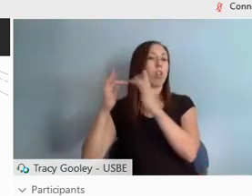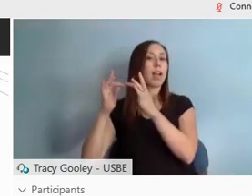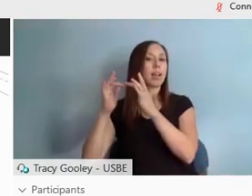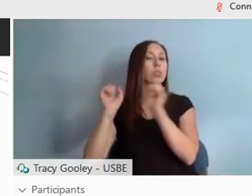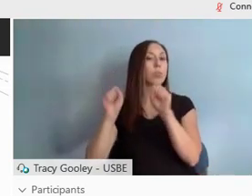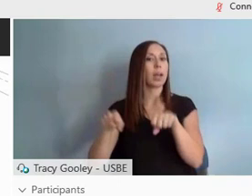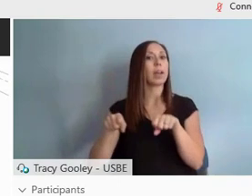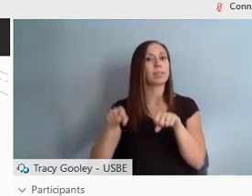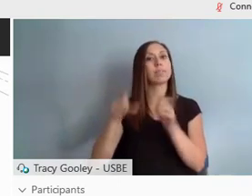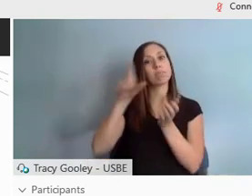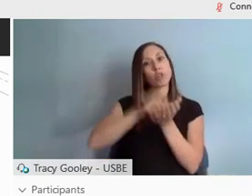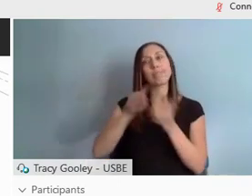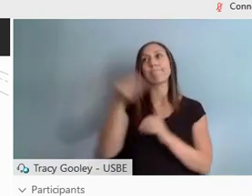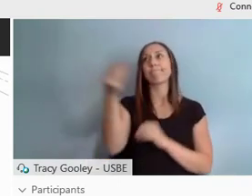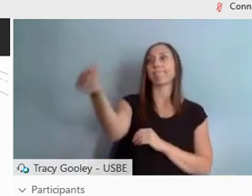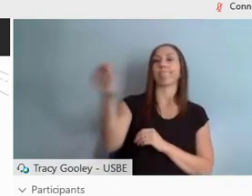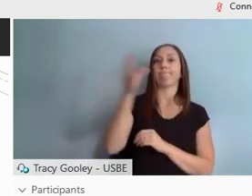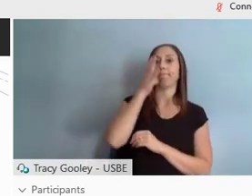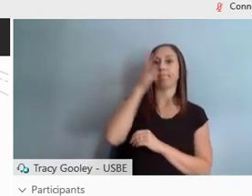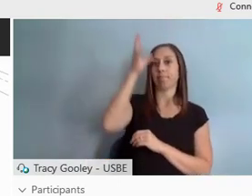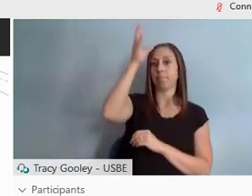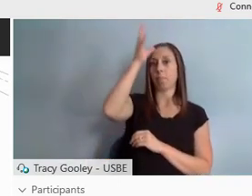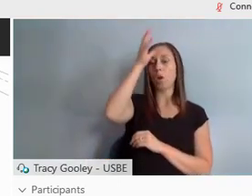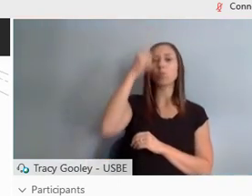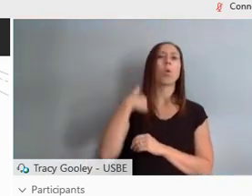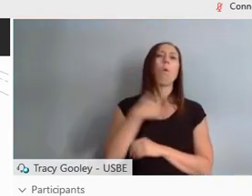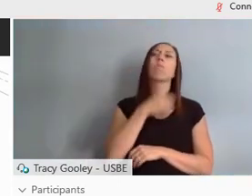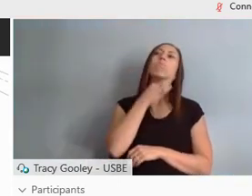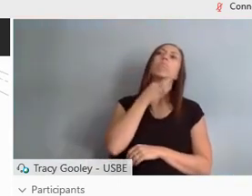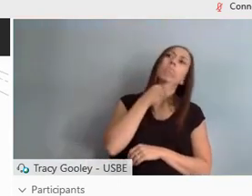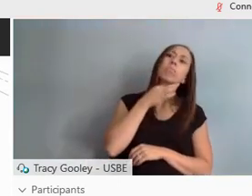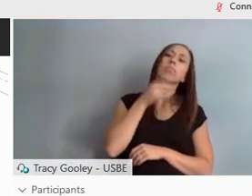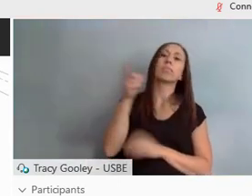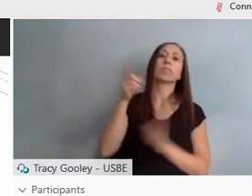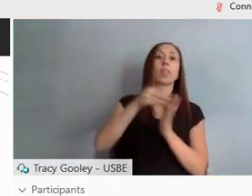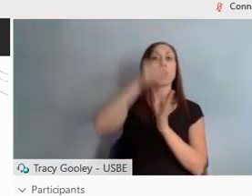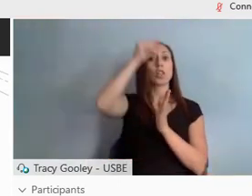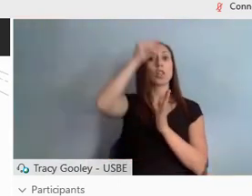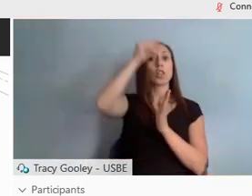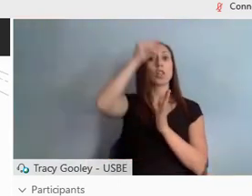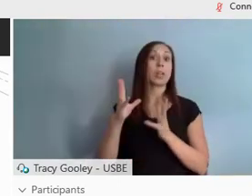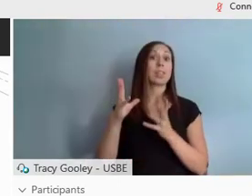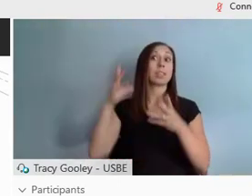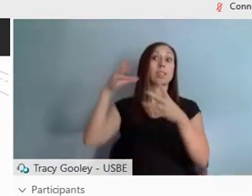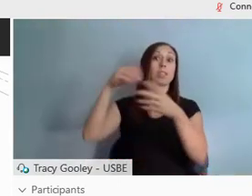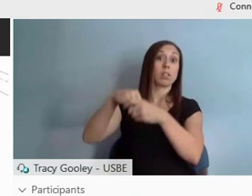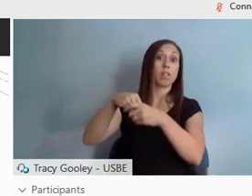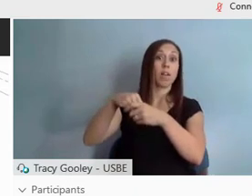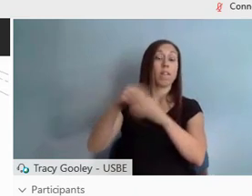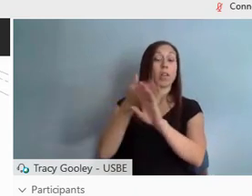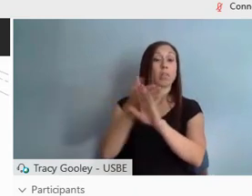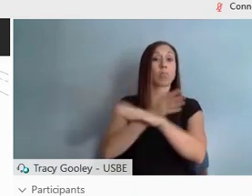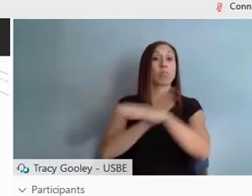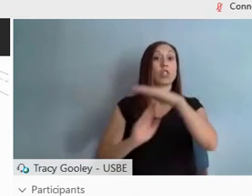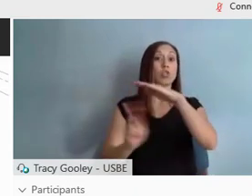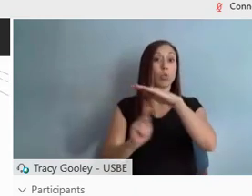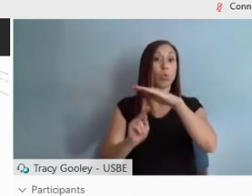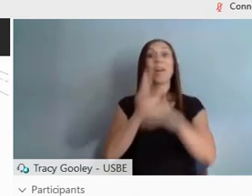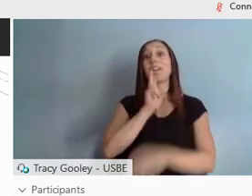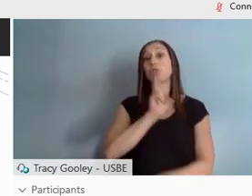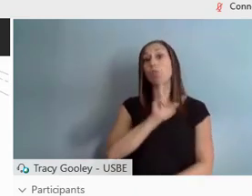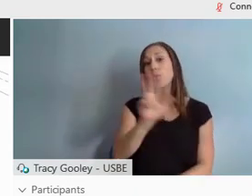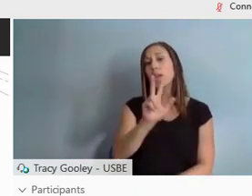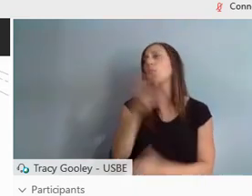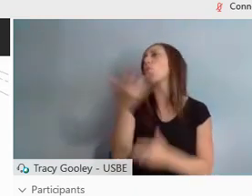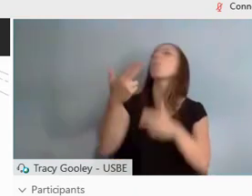online. So you can provide that for the parents. We're just interested to see, did the student participate in preschool when they were 3 years old? If they did, what